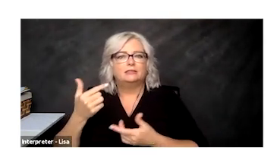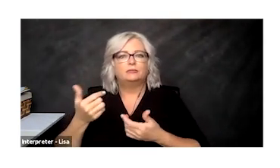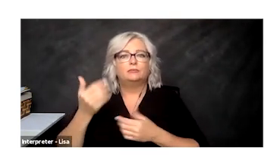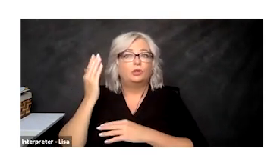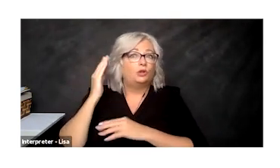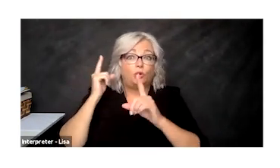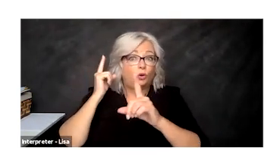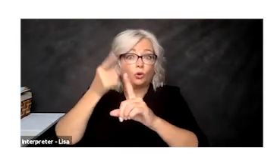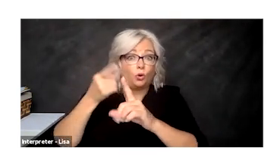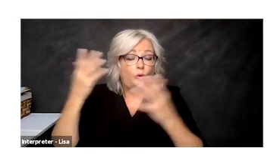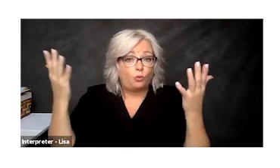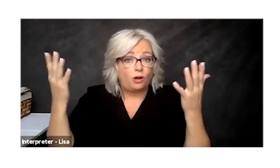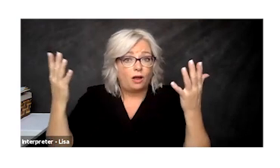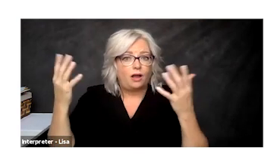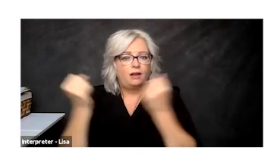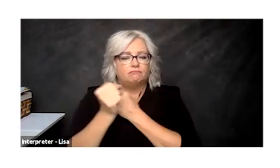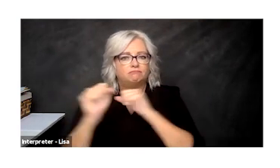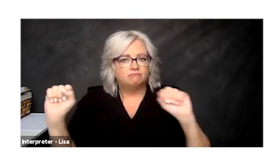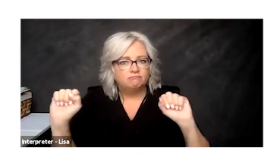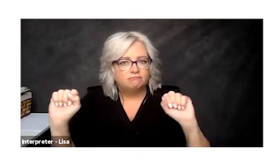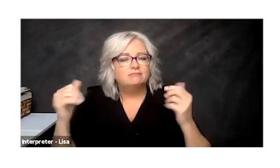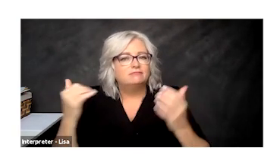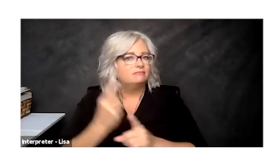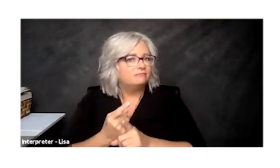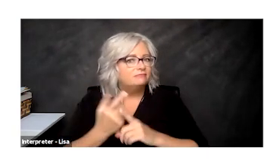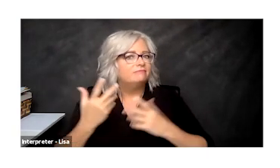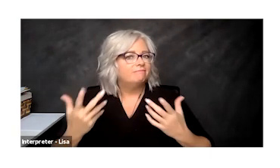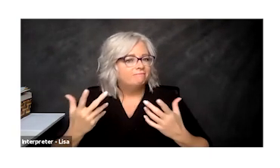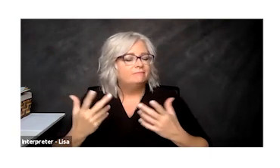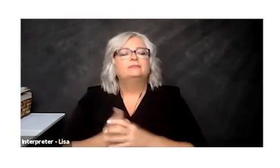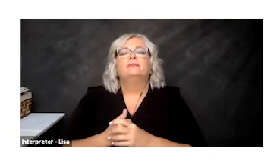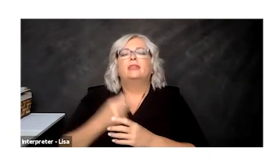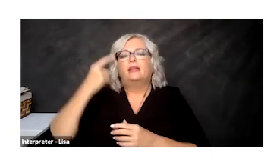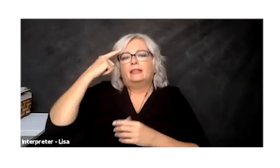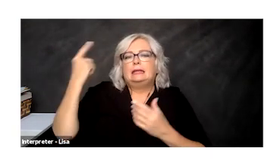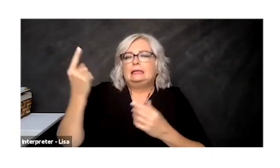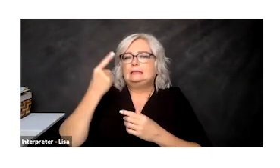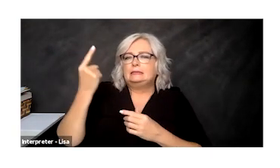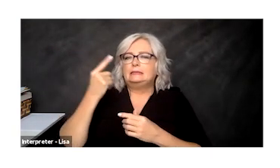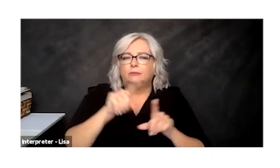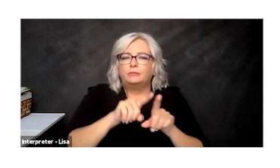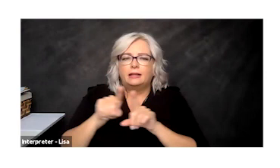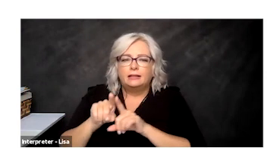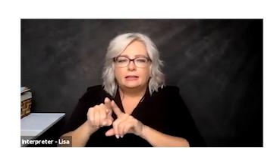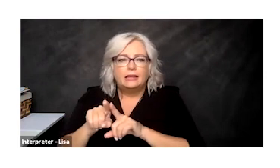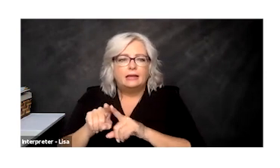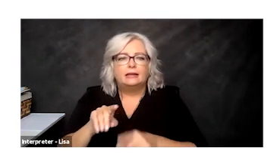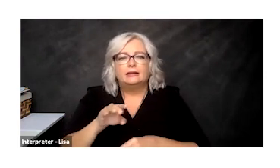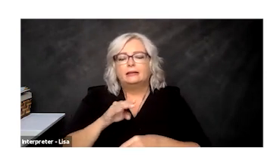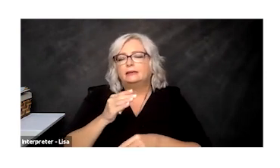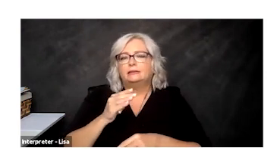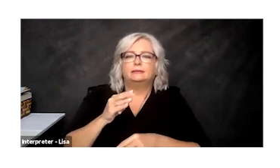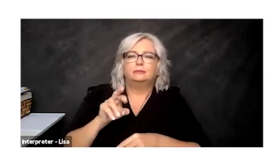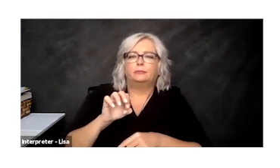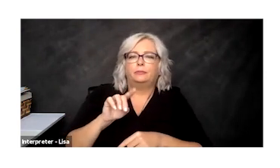a cog within this capitalist system. I mean, I think someone like, Brandon Blackwood or Kyrie or Telfar Clemens